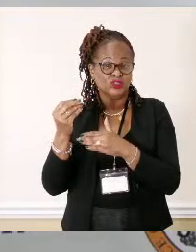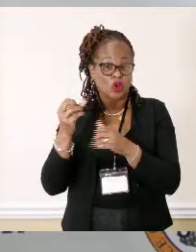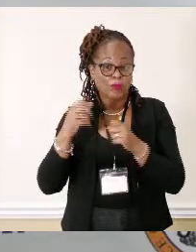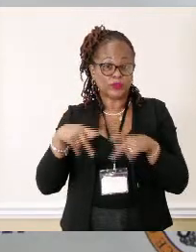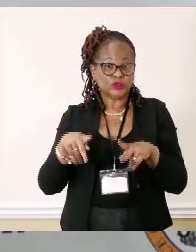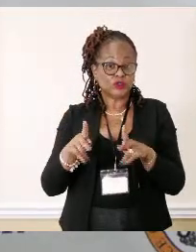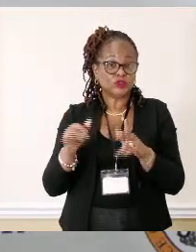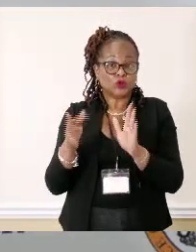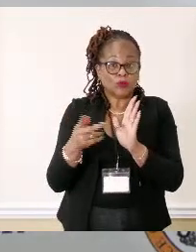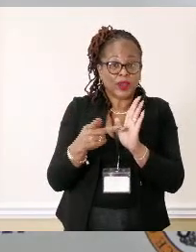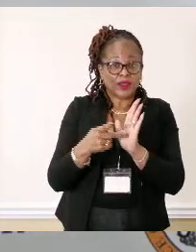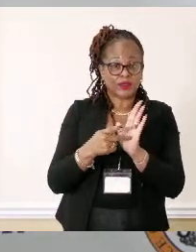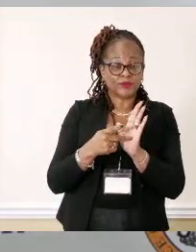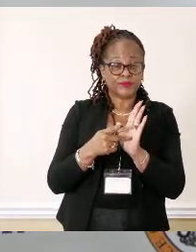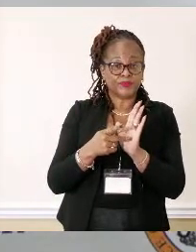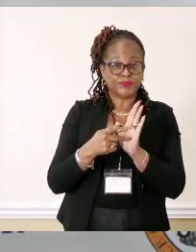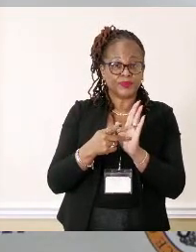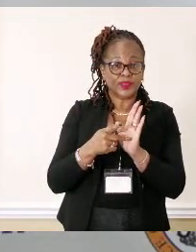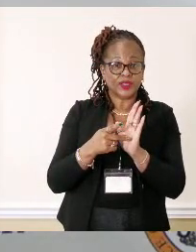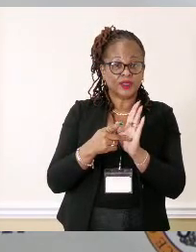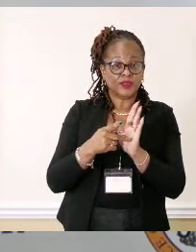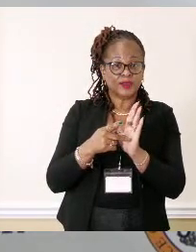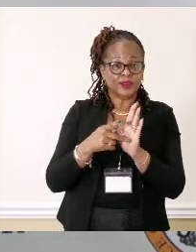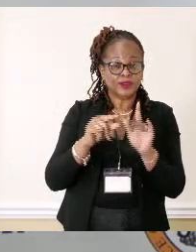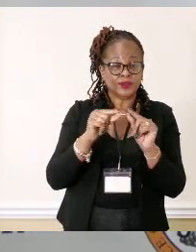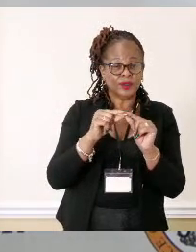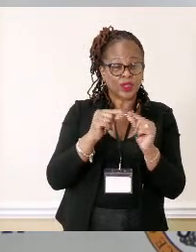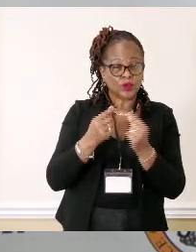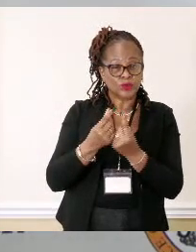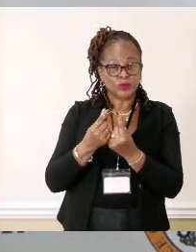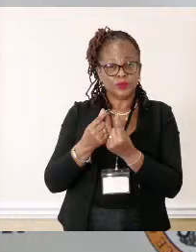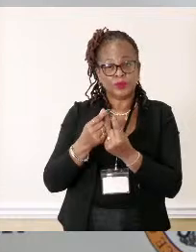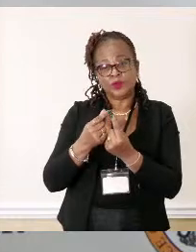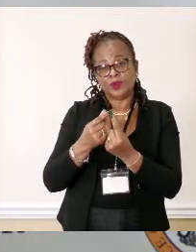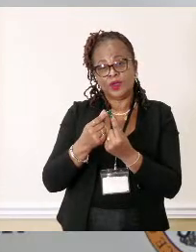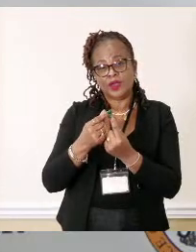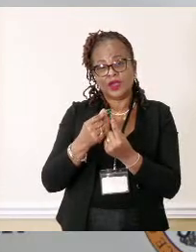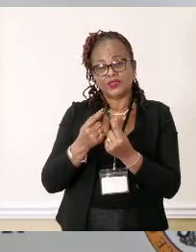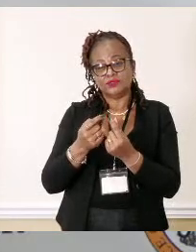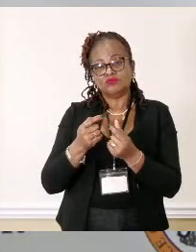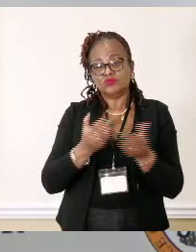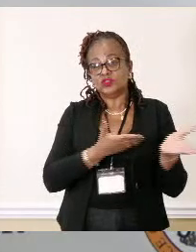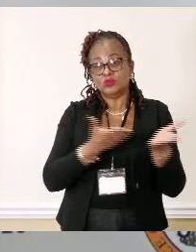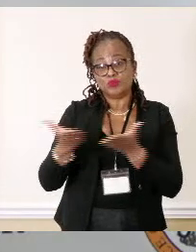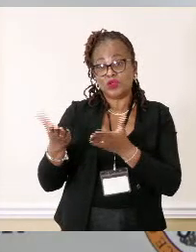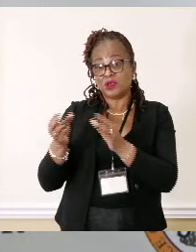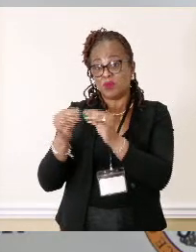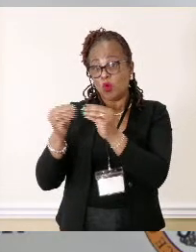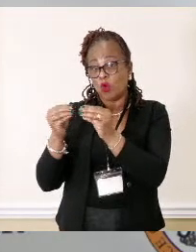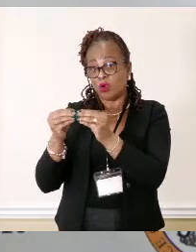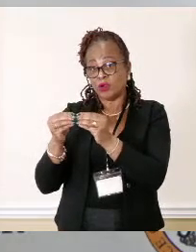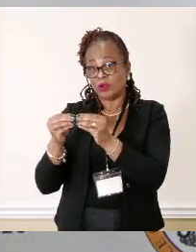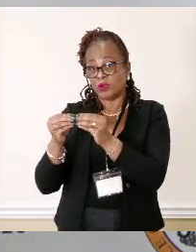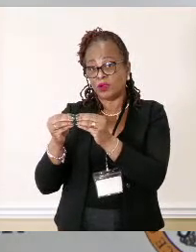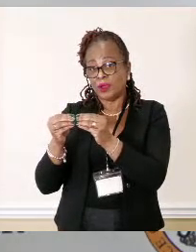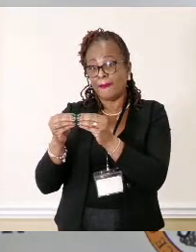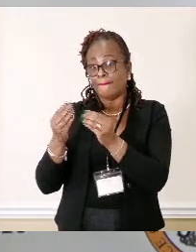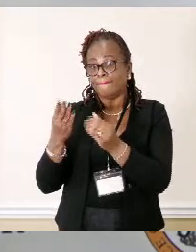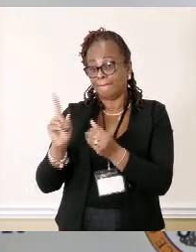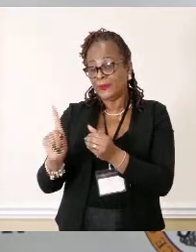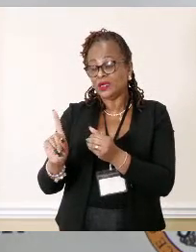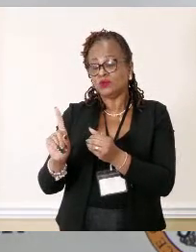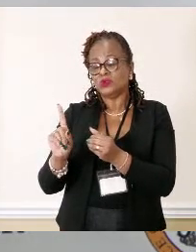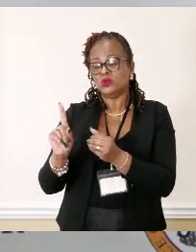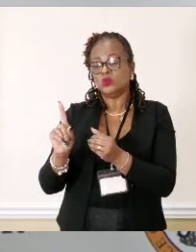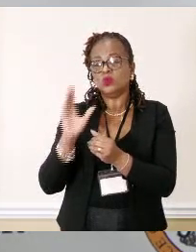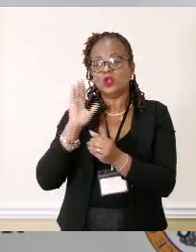go back in that routing to deliver more vaccines. But we intend to have more